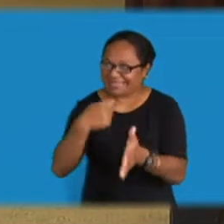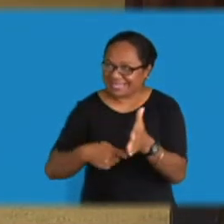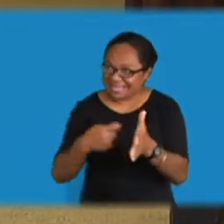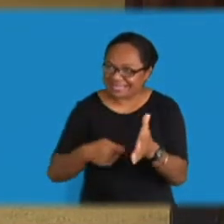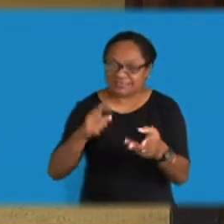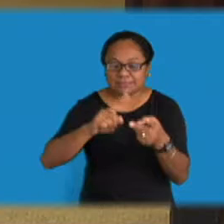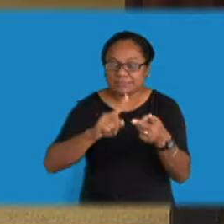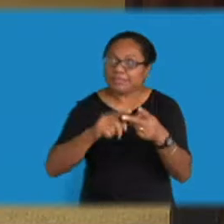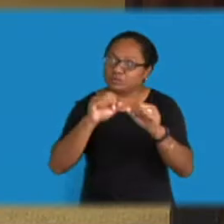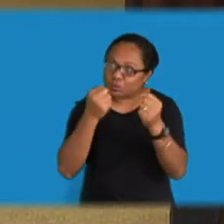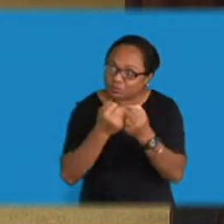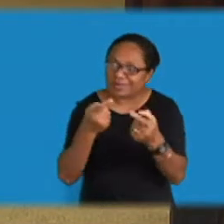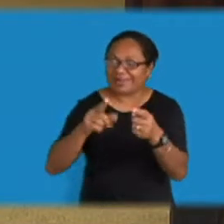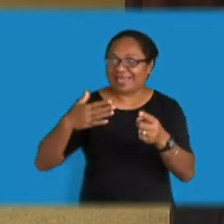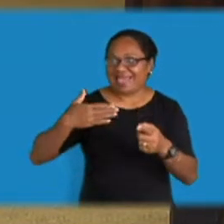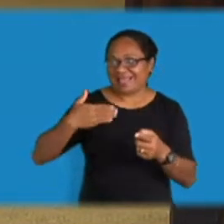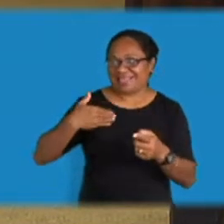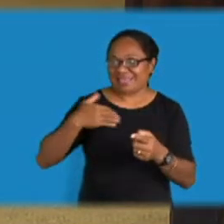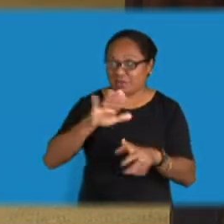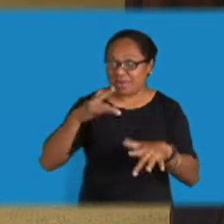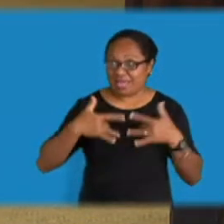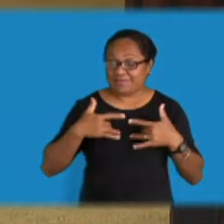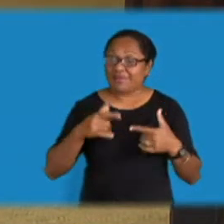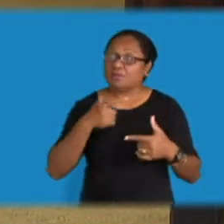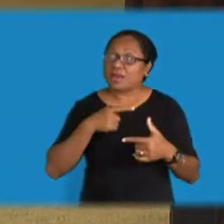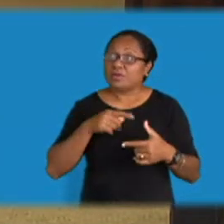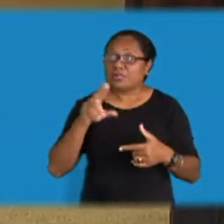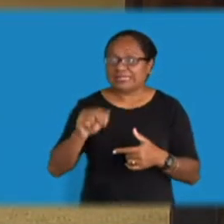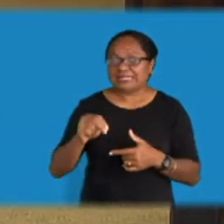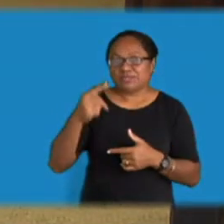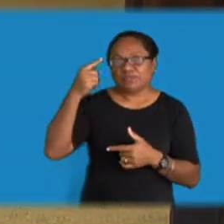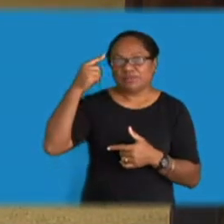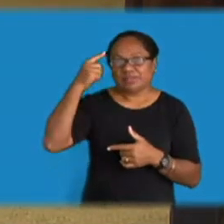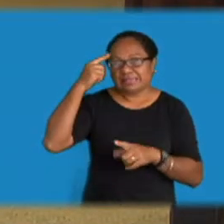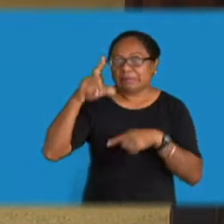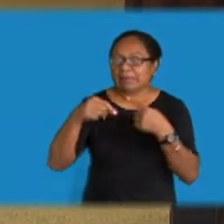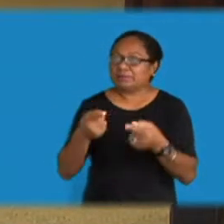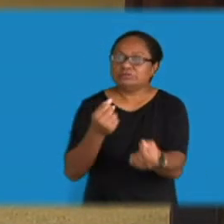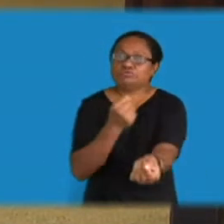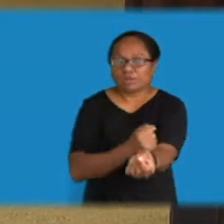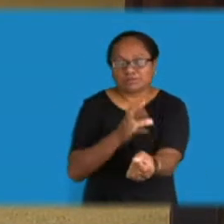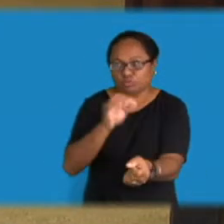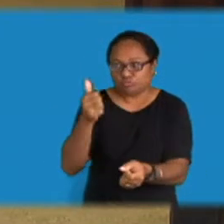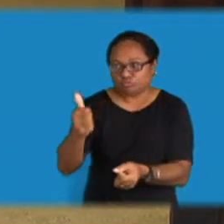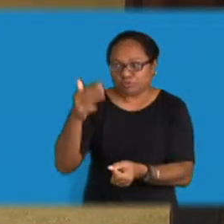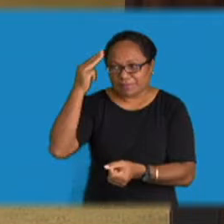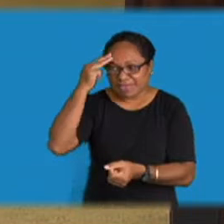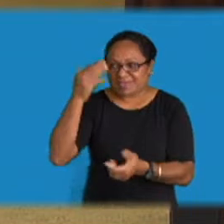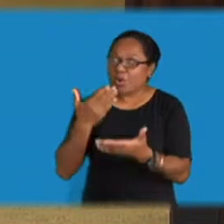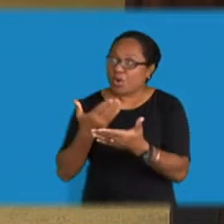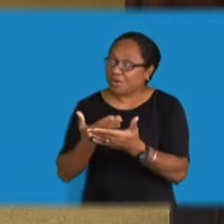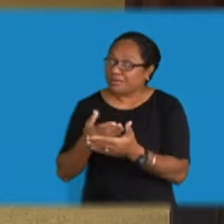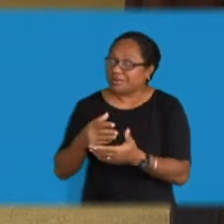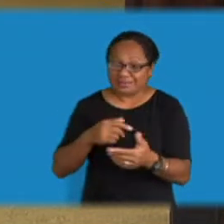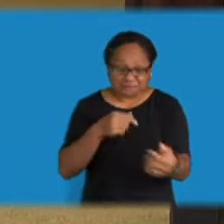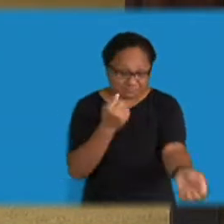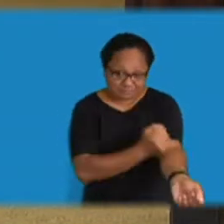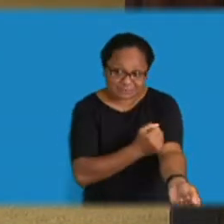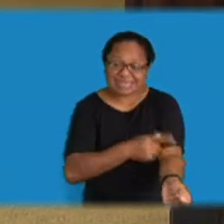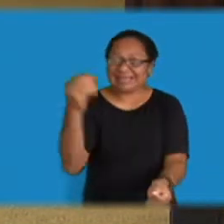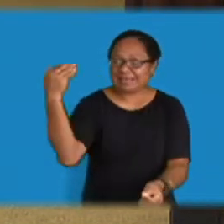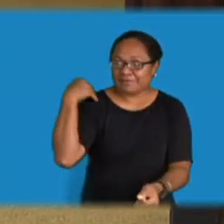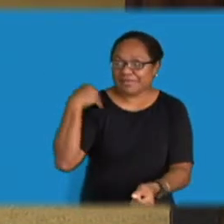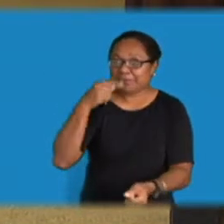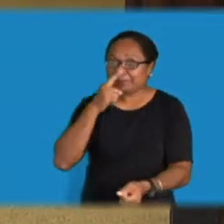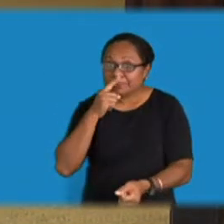health implications, and we need to be mindful of the effects of drugs on the user and the community or society they live